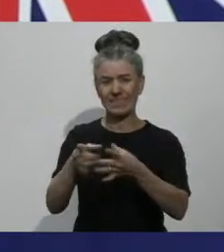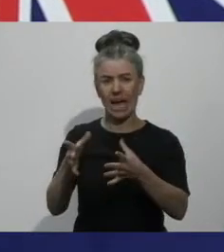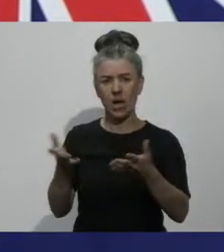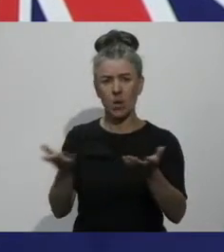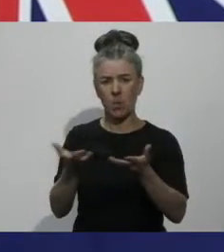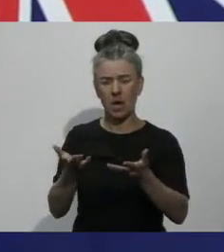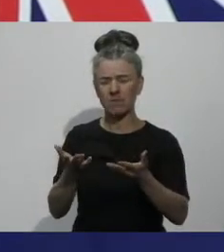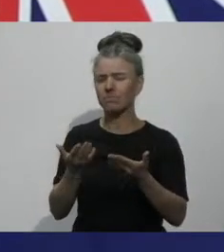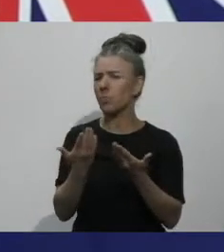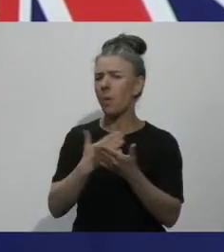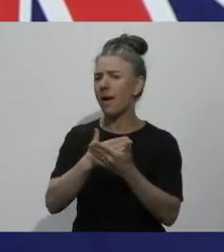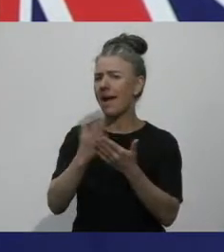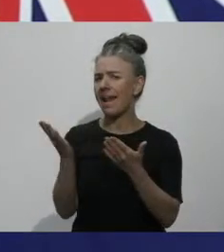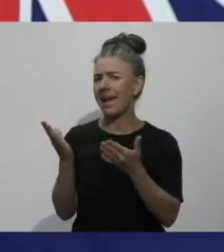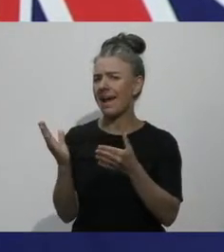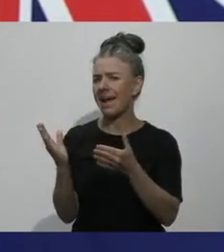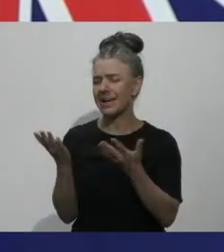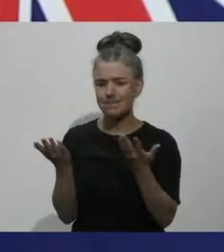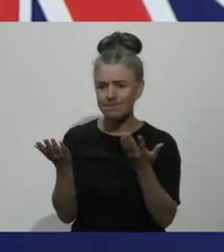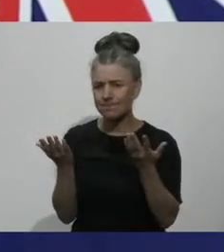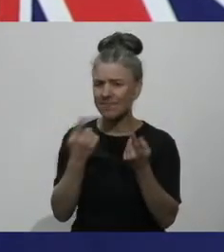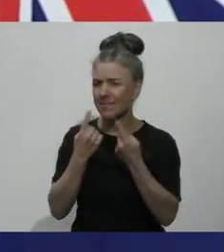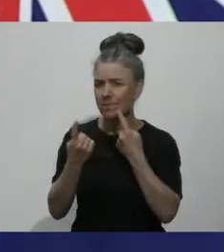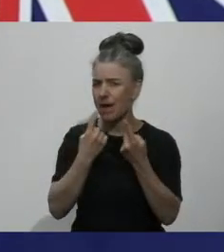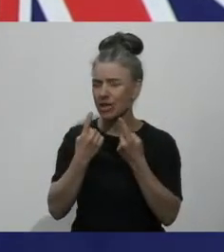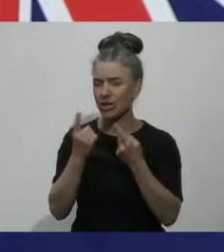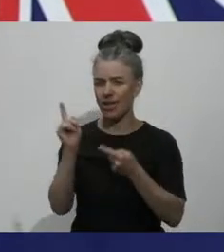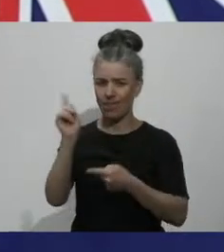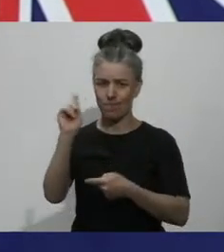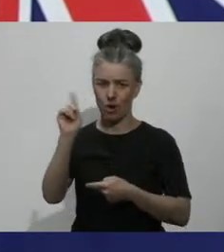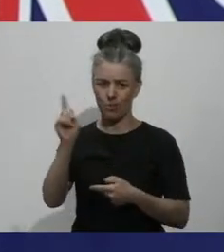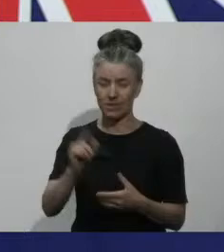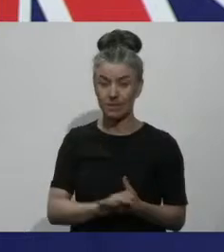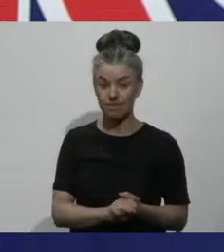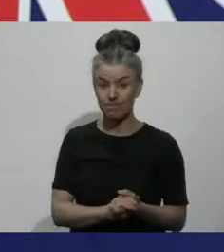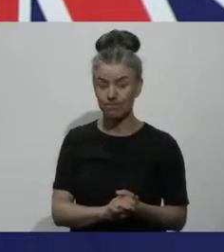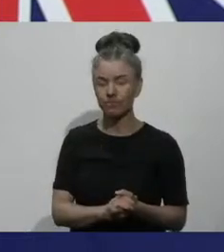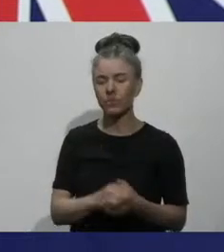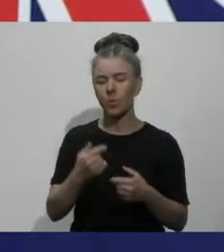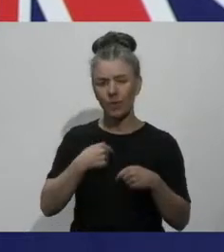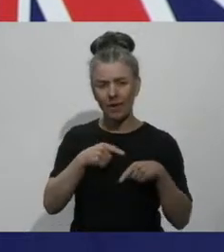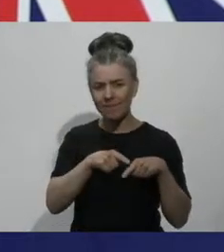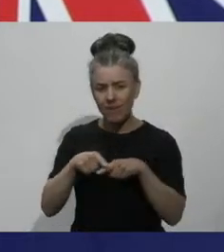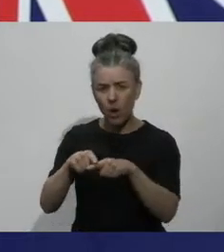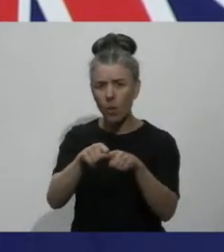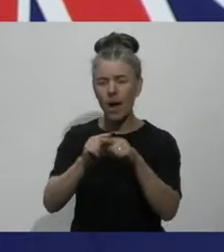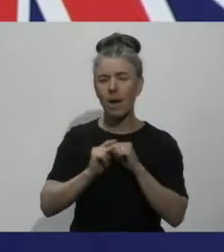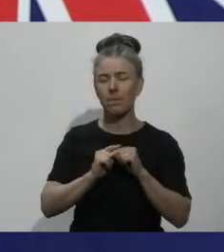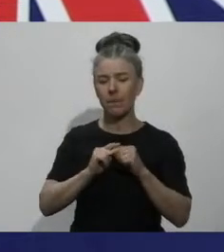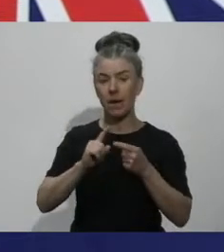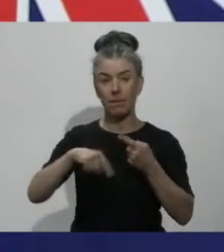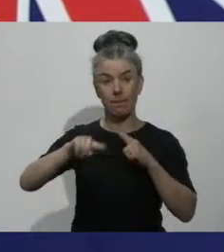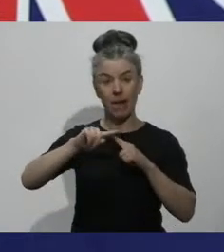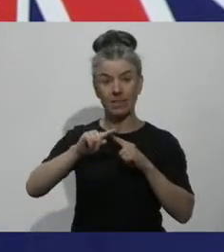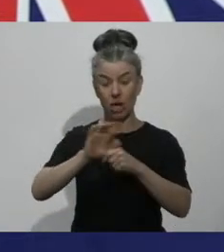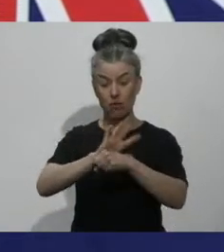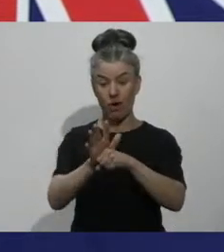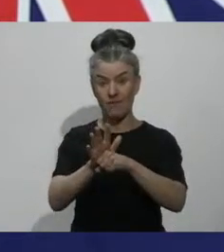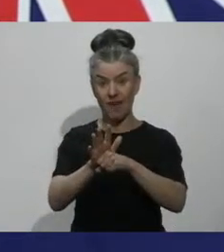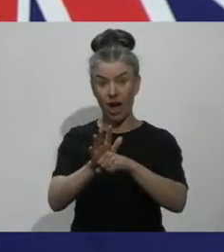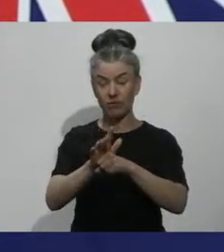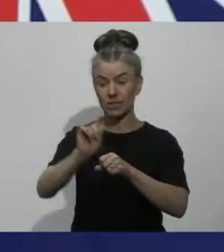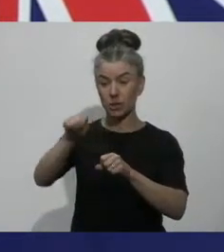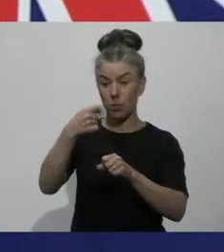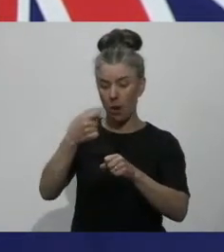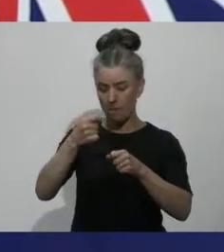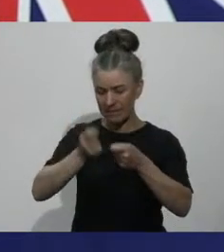no clear connection at this point. Contact tracing and genomic testing has not